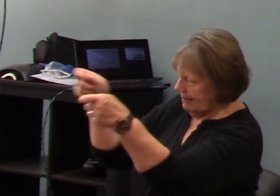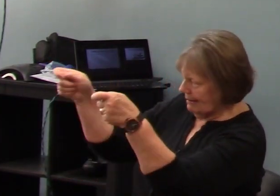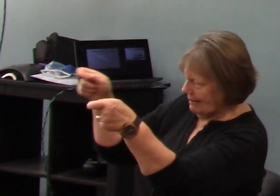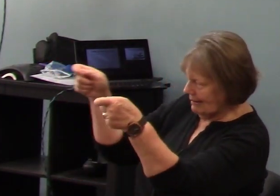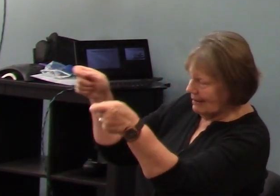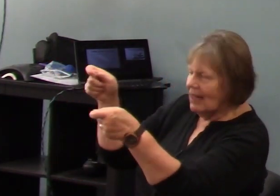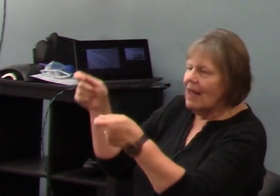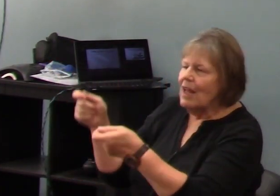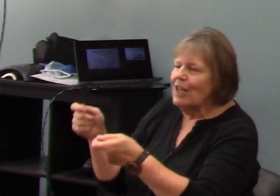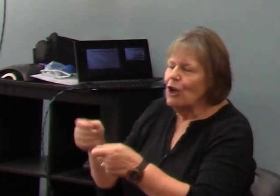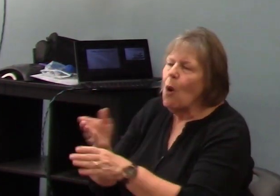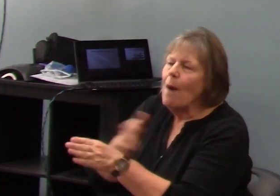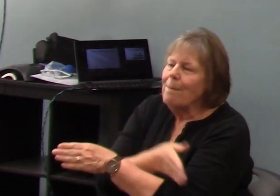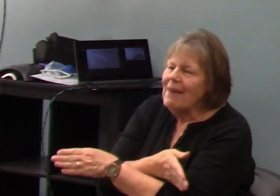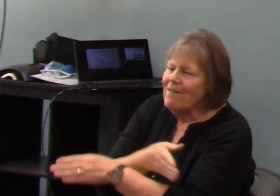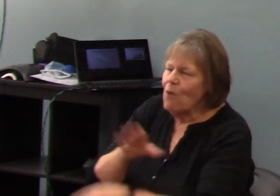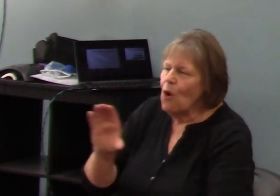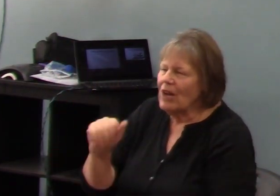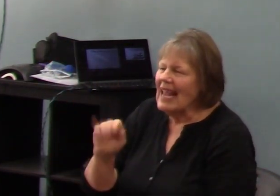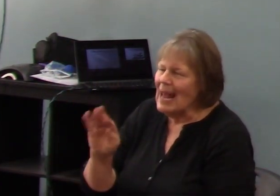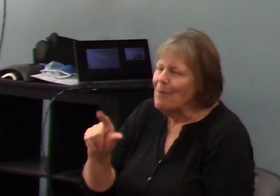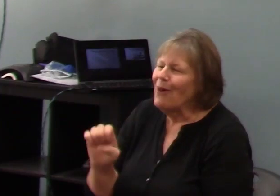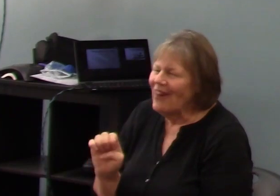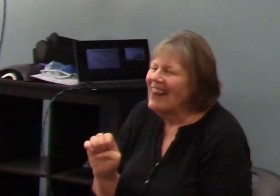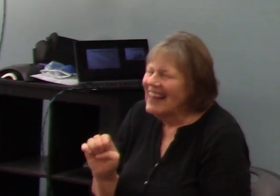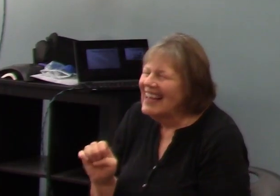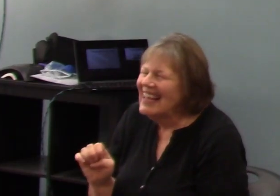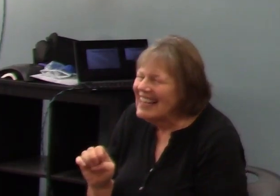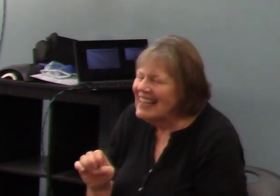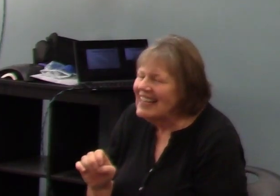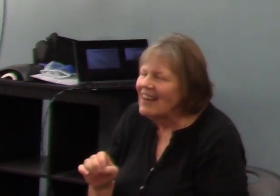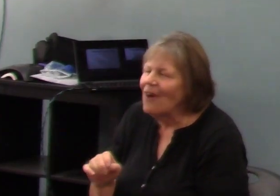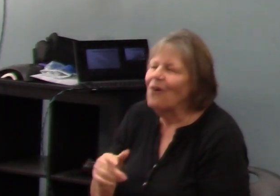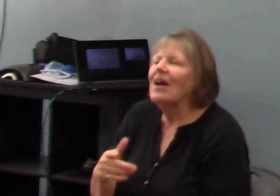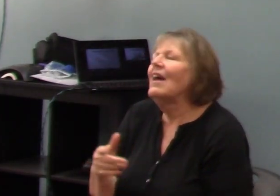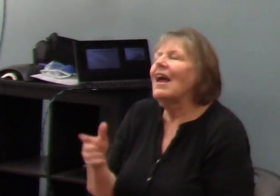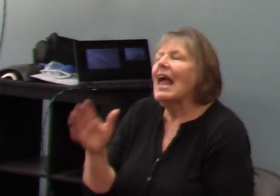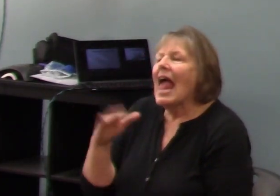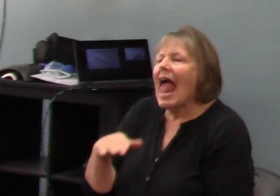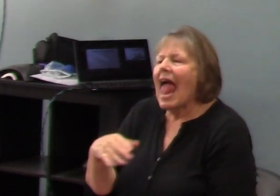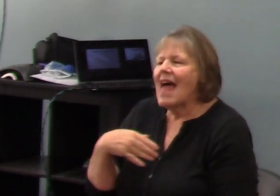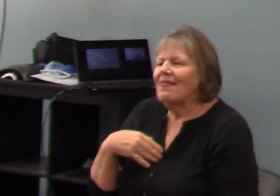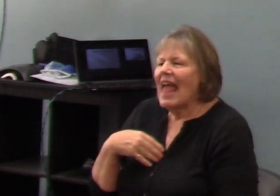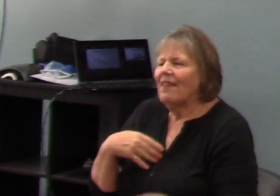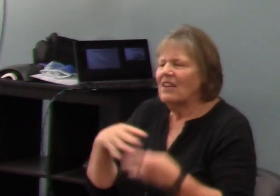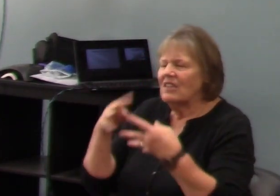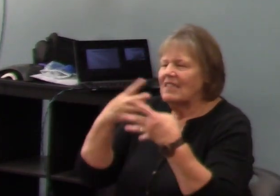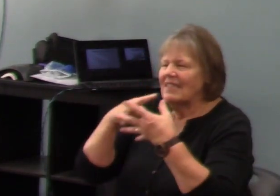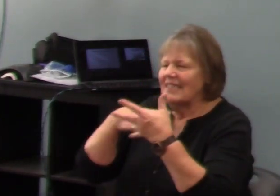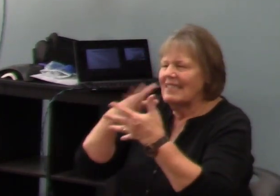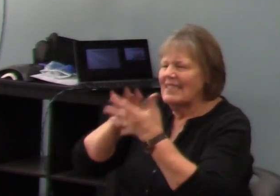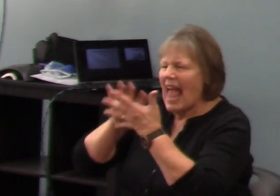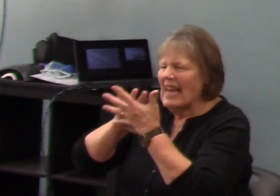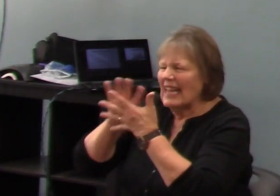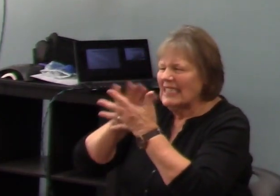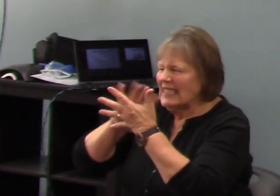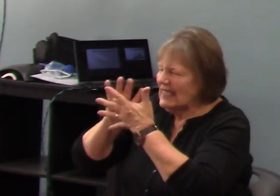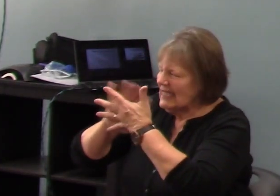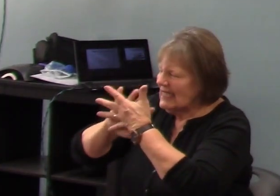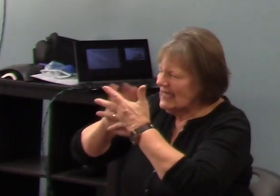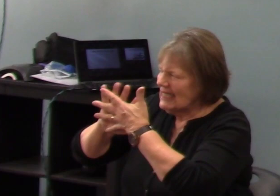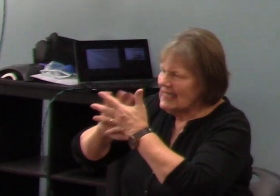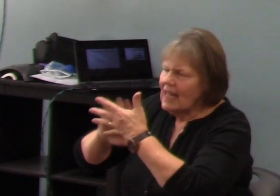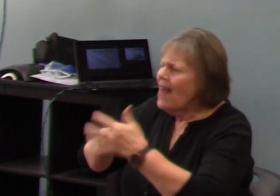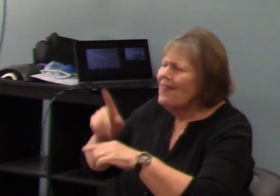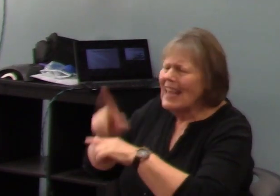rabbit ears and stuff. This was in the 60s, and they were looking at this. And they had this static, and they're like, why can't I get rid of this static? This